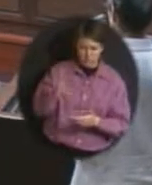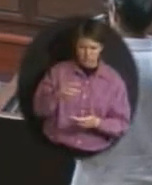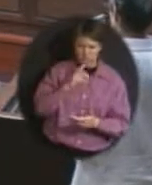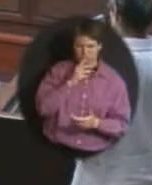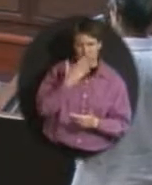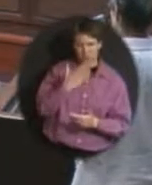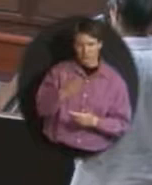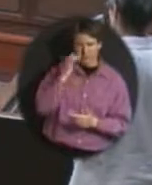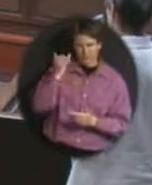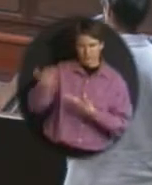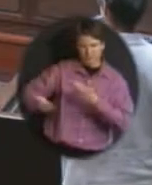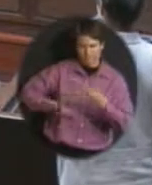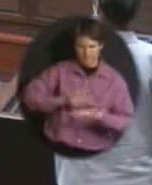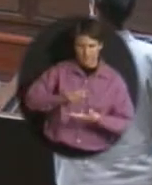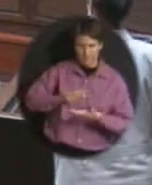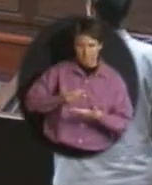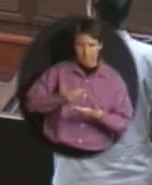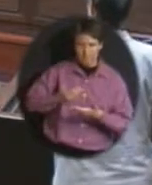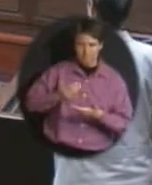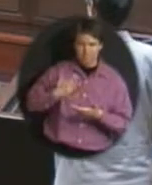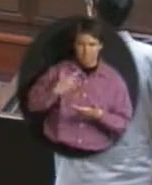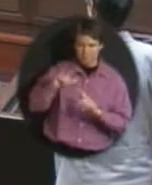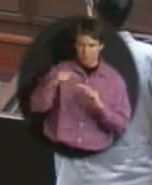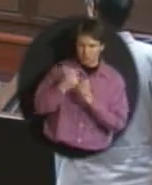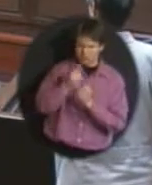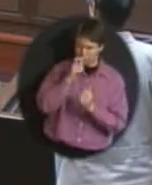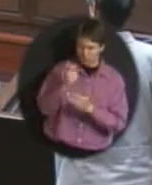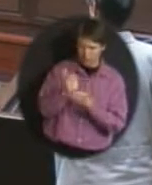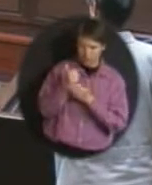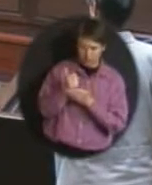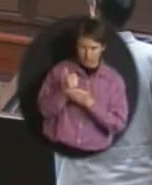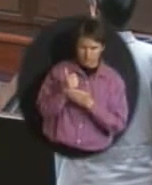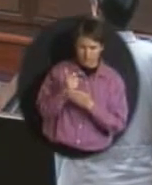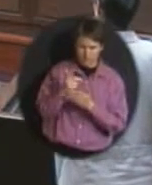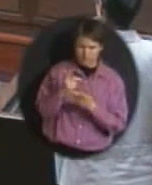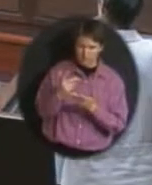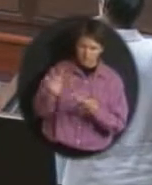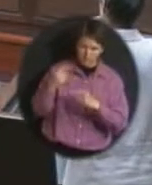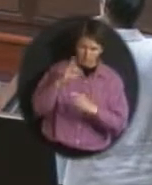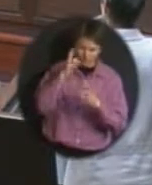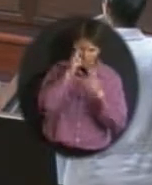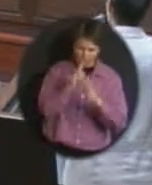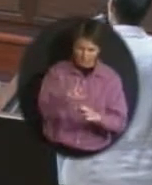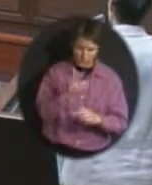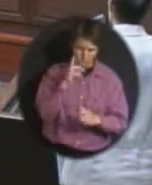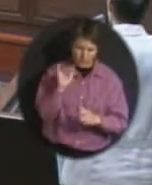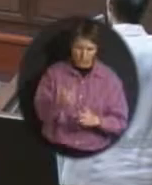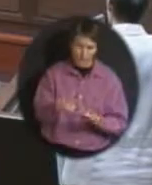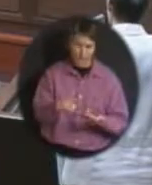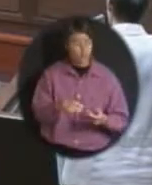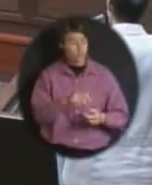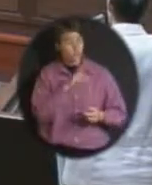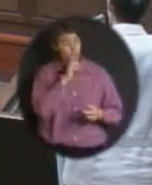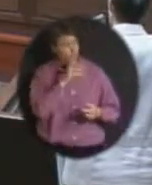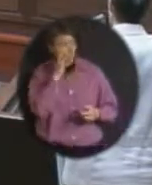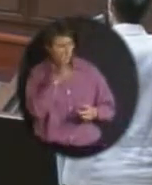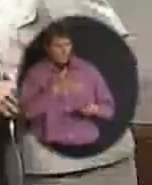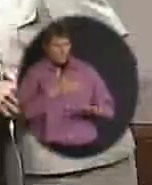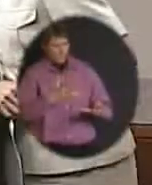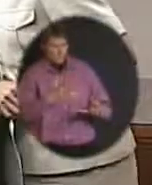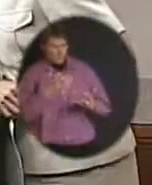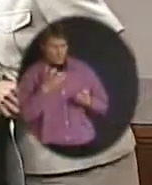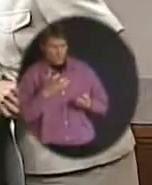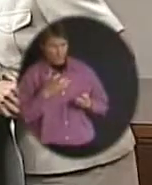good if we invited those groups that helped us with that in the past come in and recognize them. Can we And do that? certainly, we will want